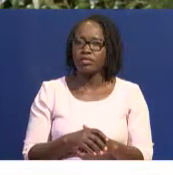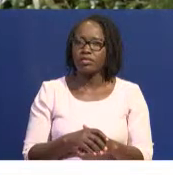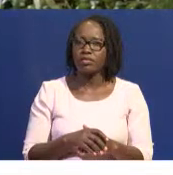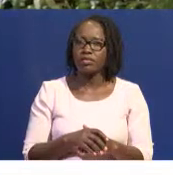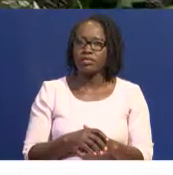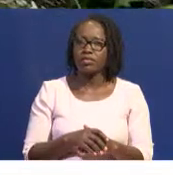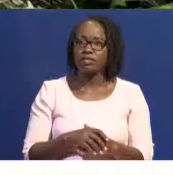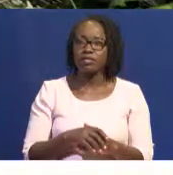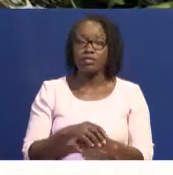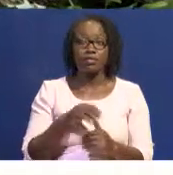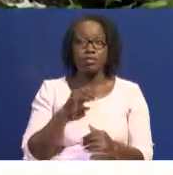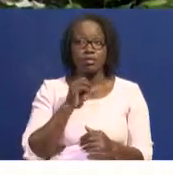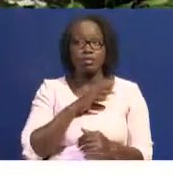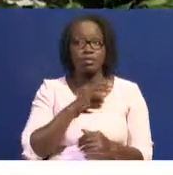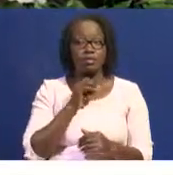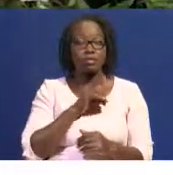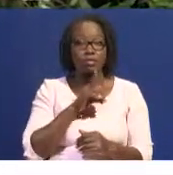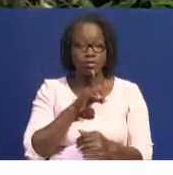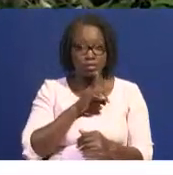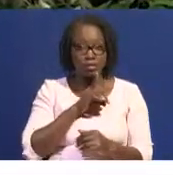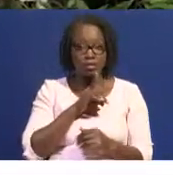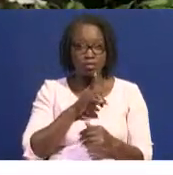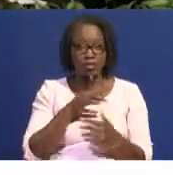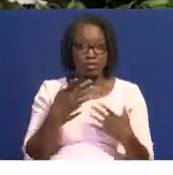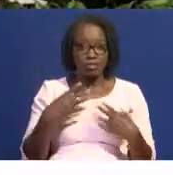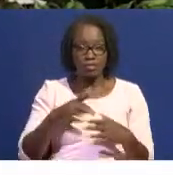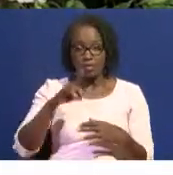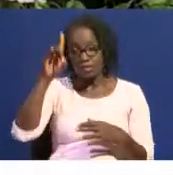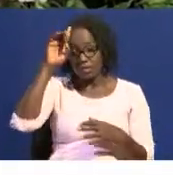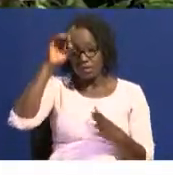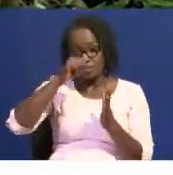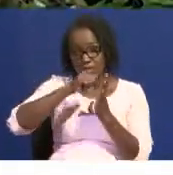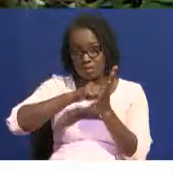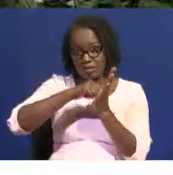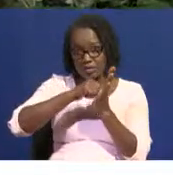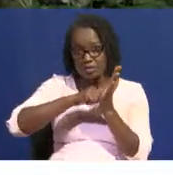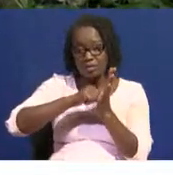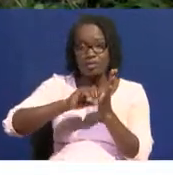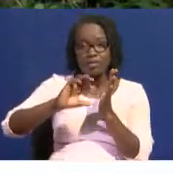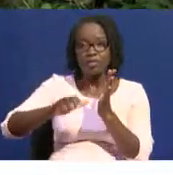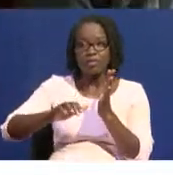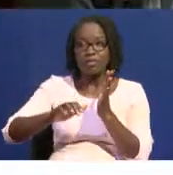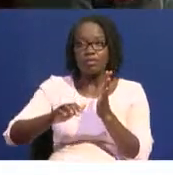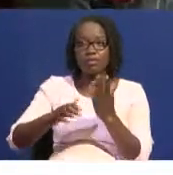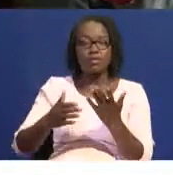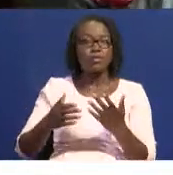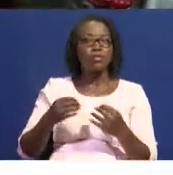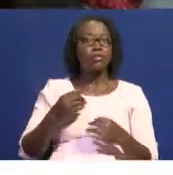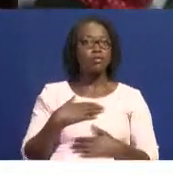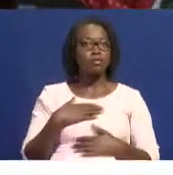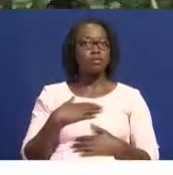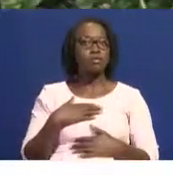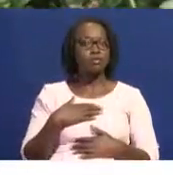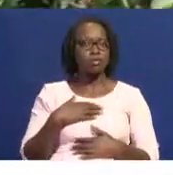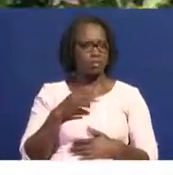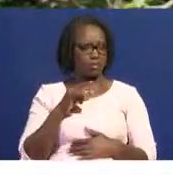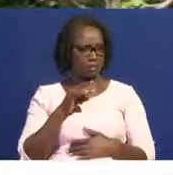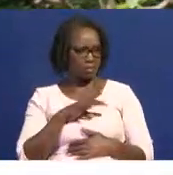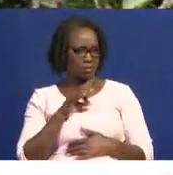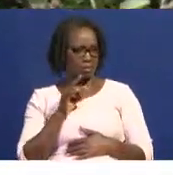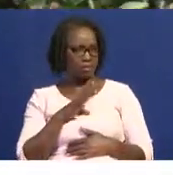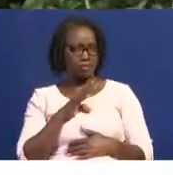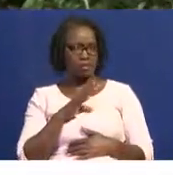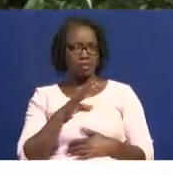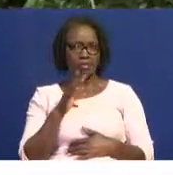Murmuring in low tones are the residents of Mukuku Village in Makueni County, who have been left perplexed and in fear after